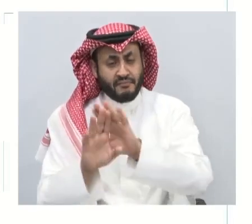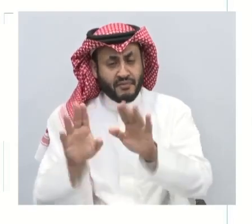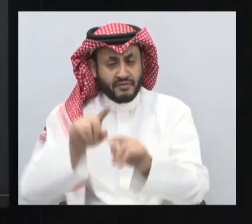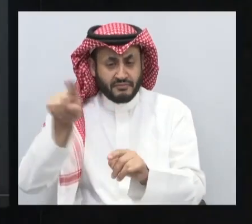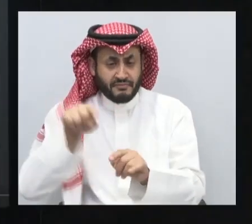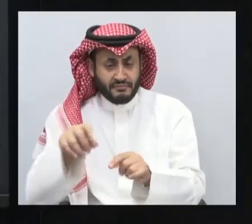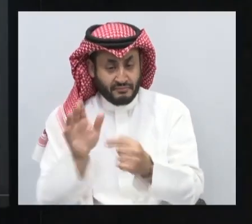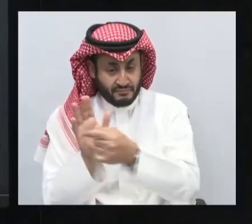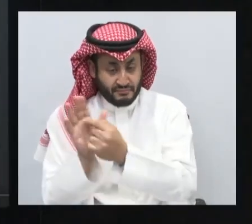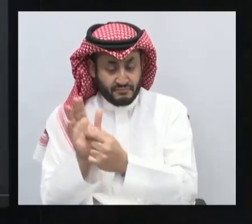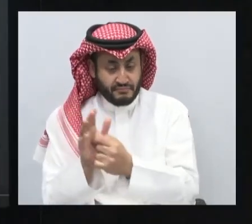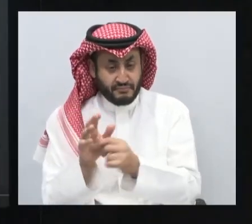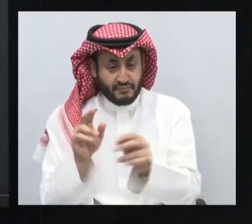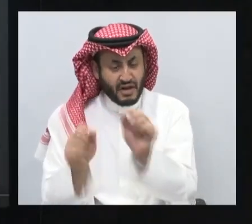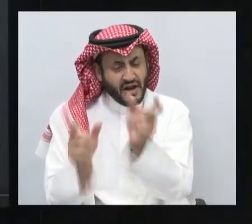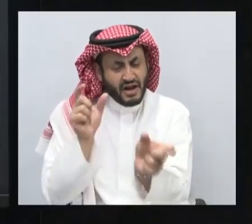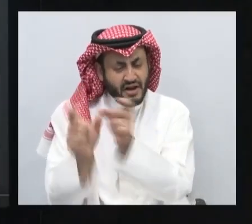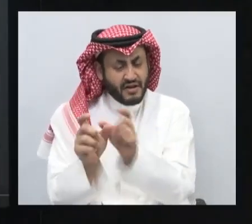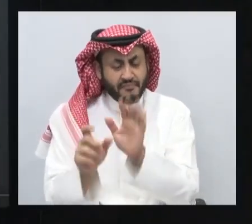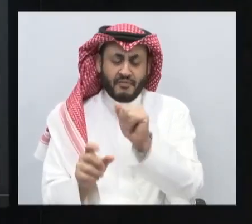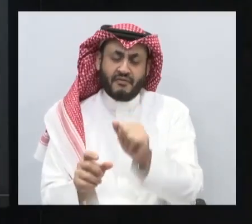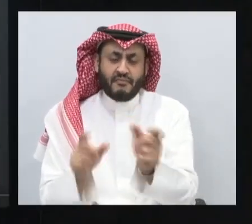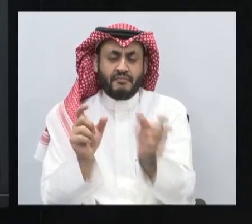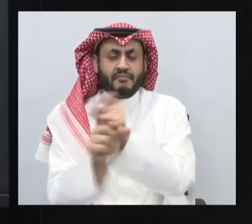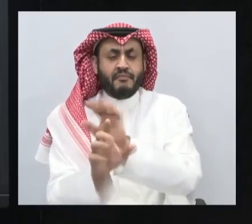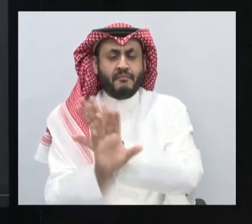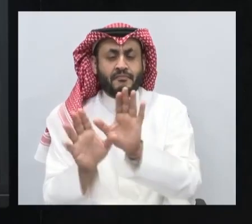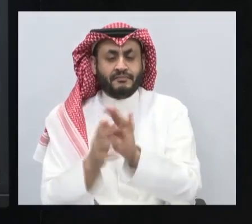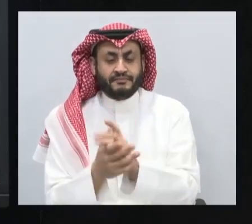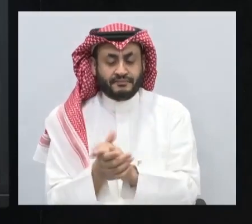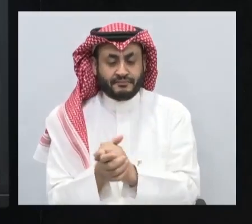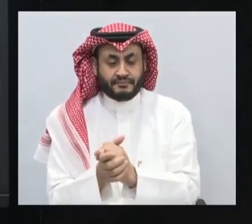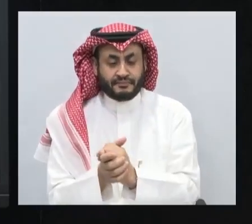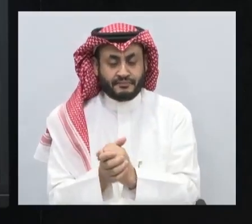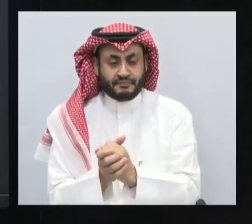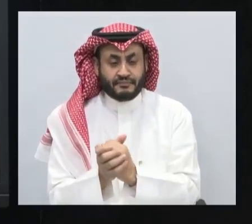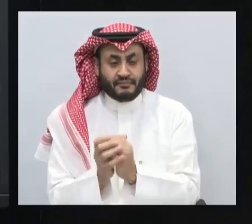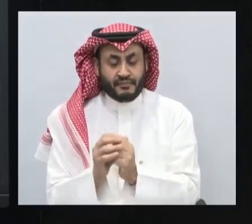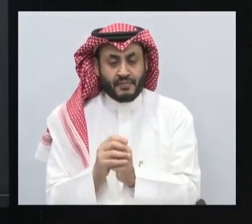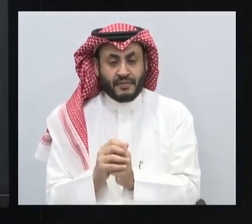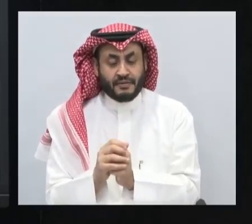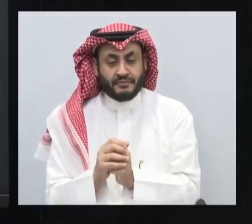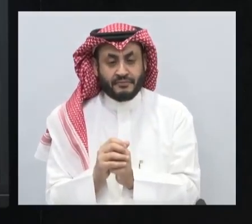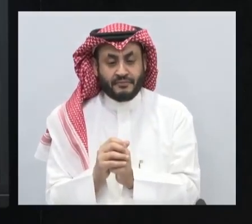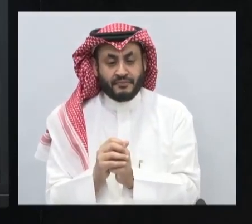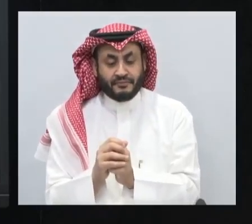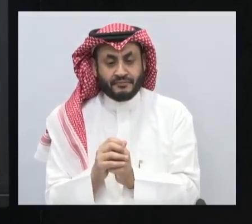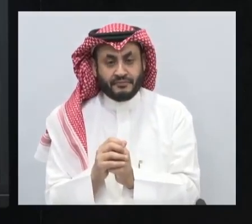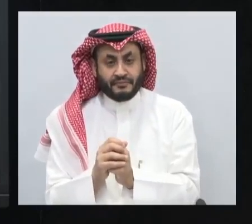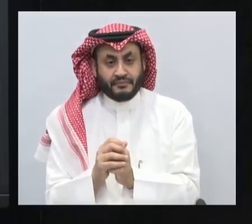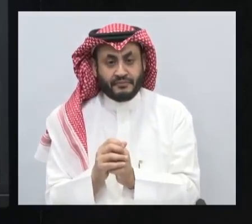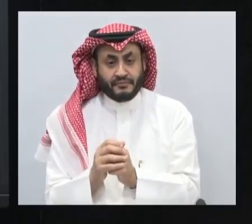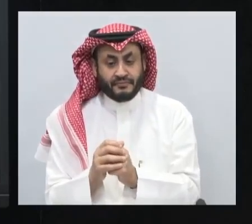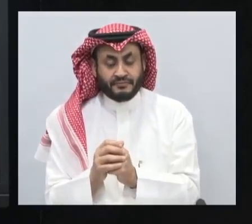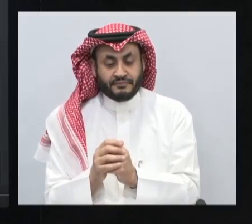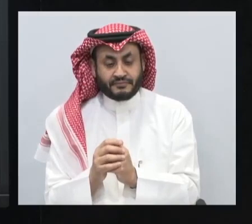question. Did we make any changes? Do you notice any changes here in the sentence when we change it from affirmative to interrogative